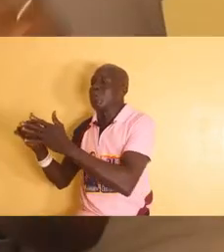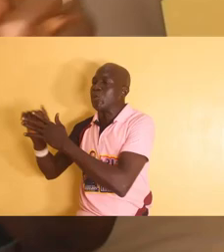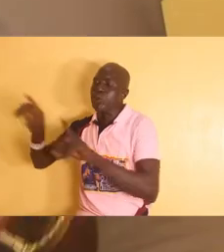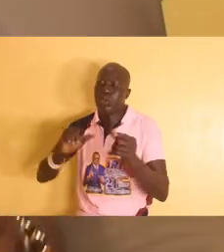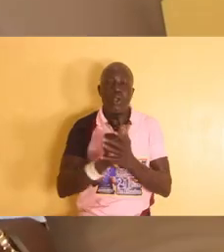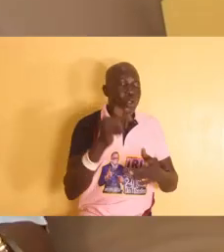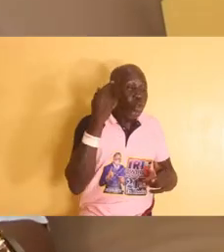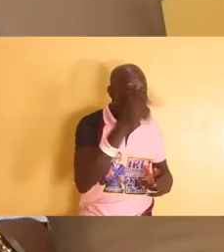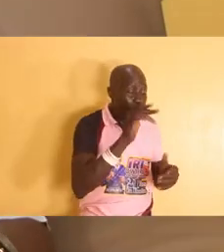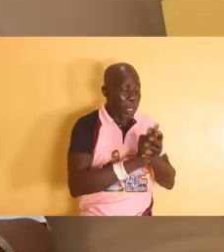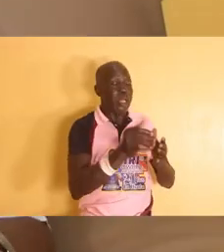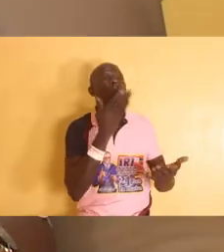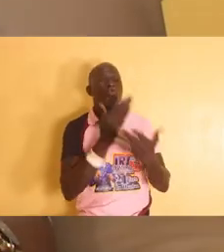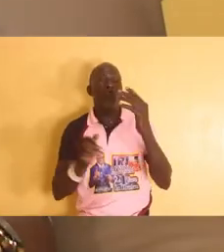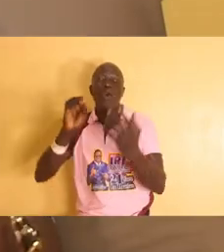ní family ẹ̀.